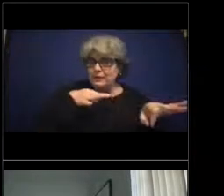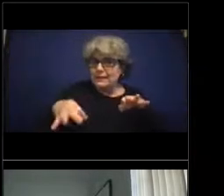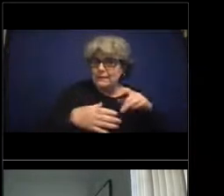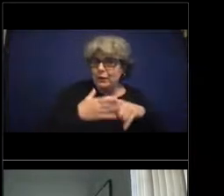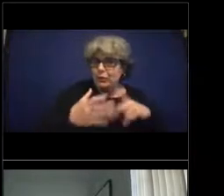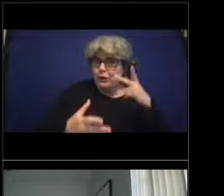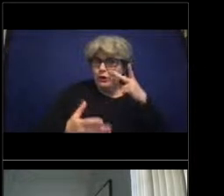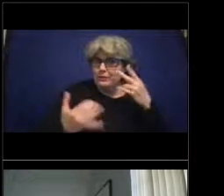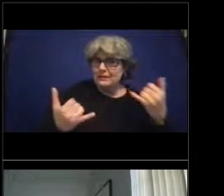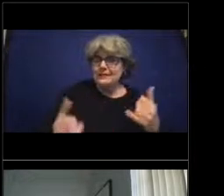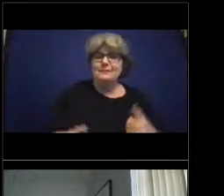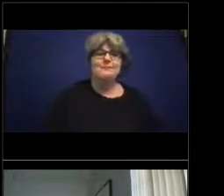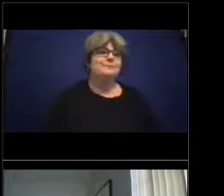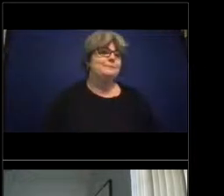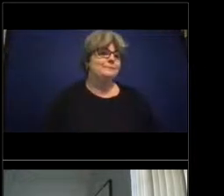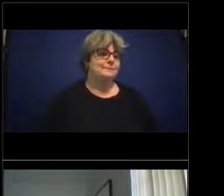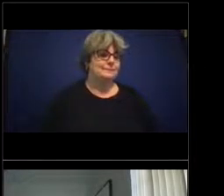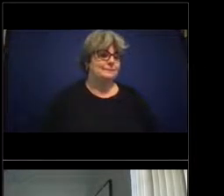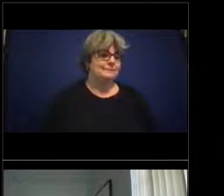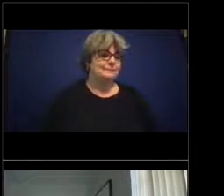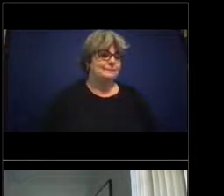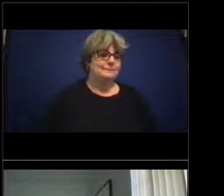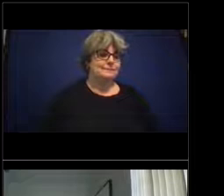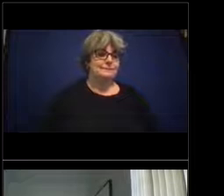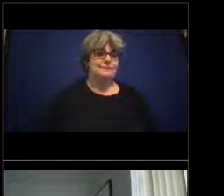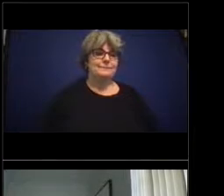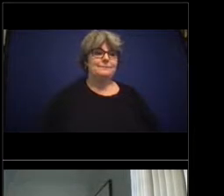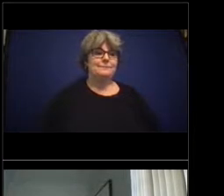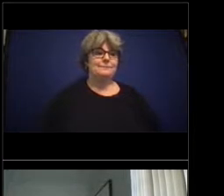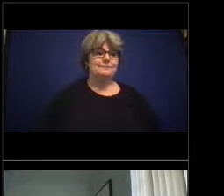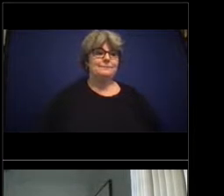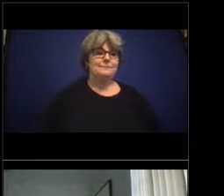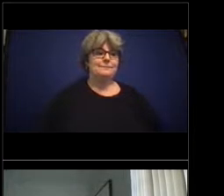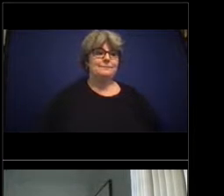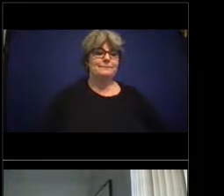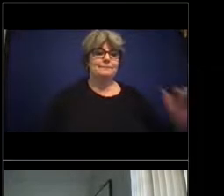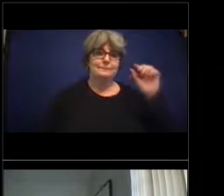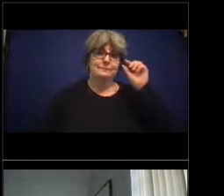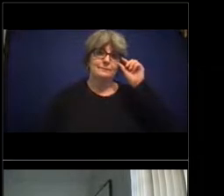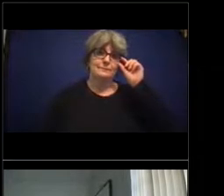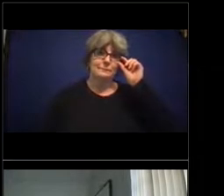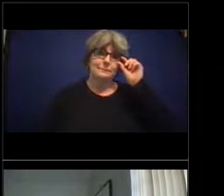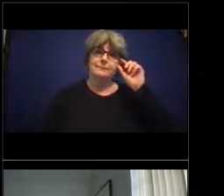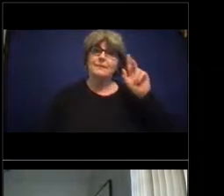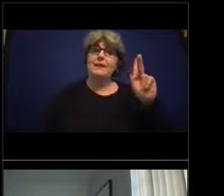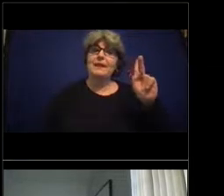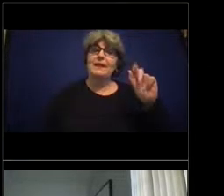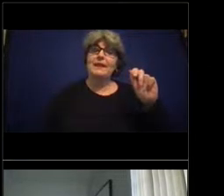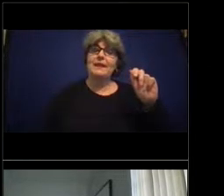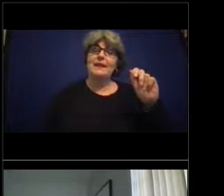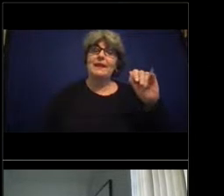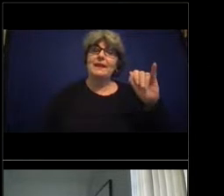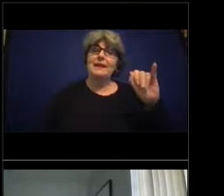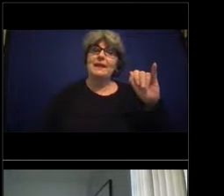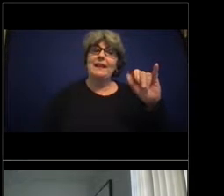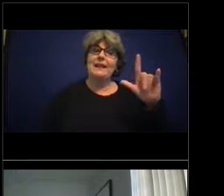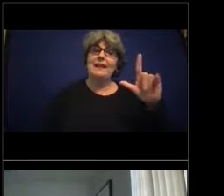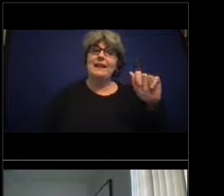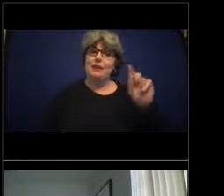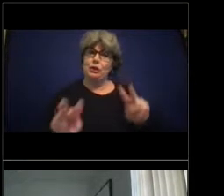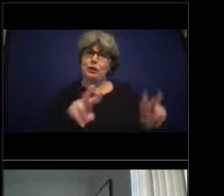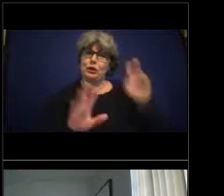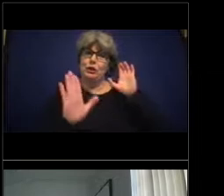seeing? That's a great question, Christina. So everyone that's listening here, take a look at